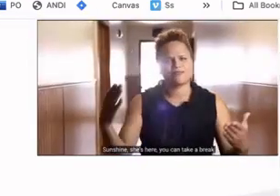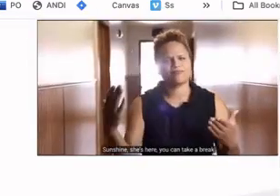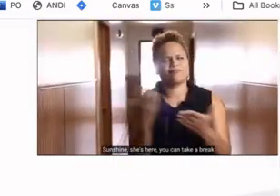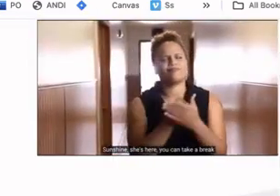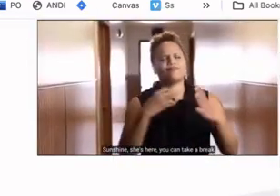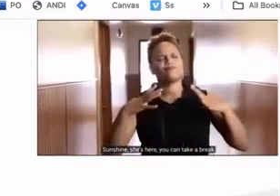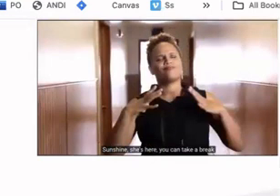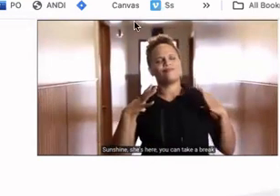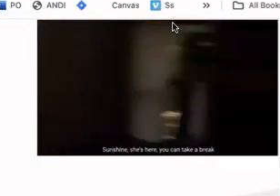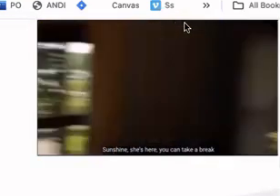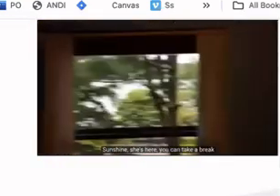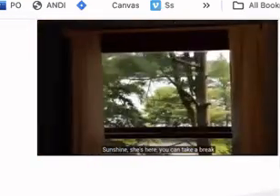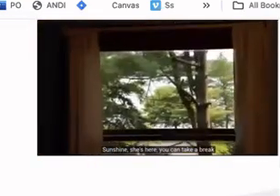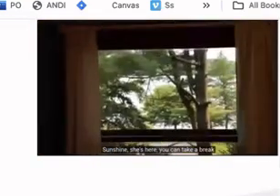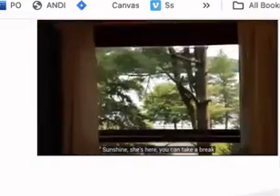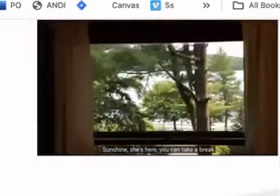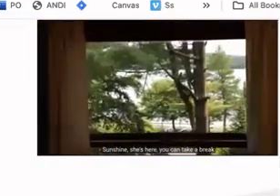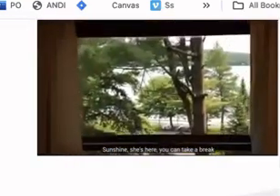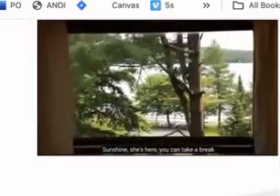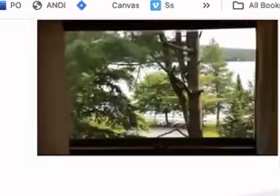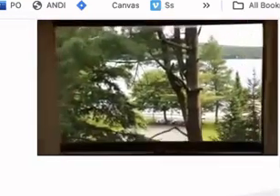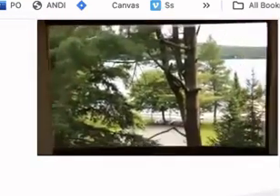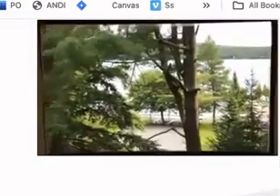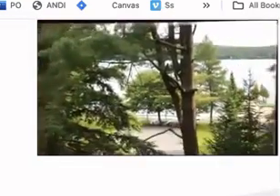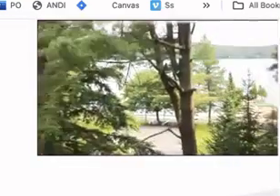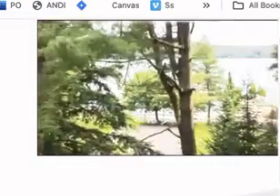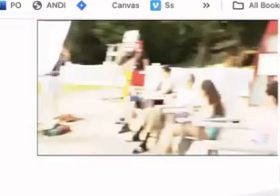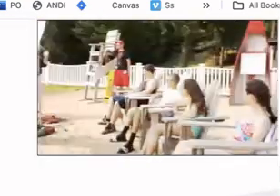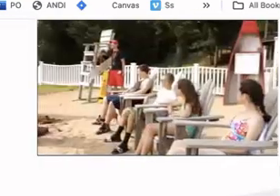Sunshine, she's here, you can take a break.